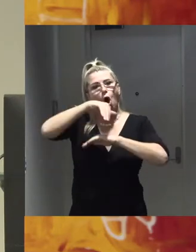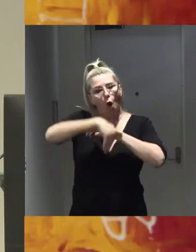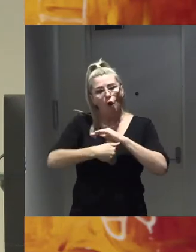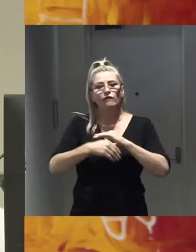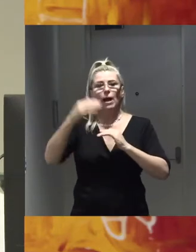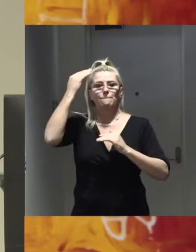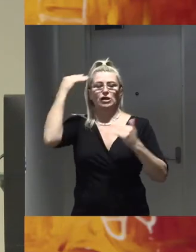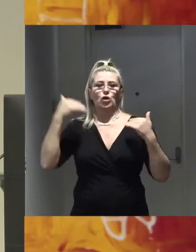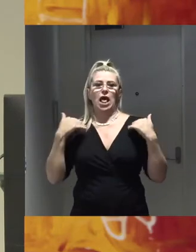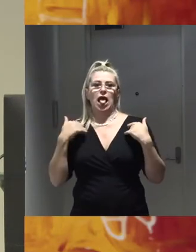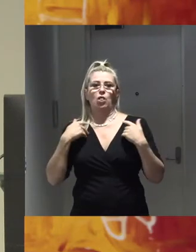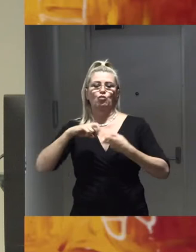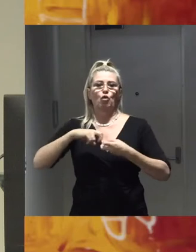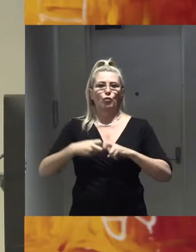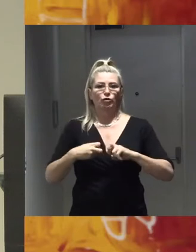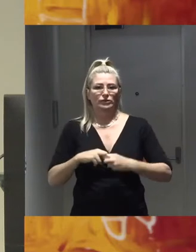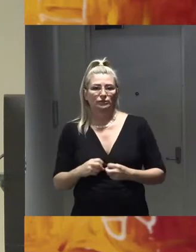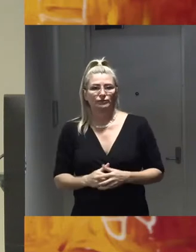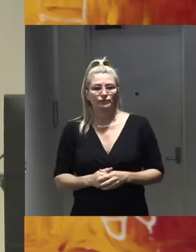struggles.